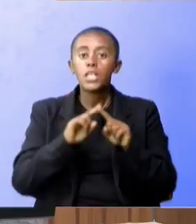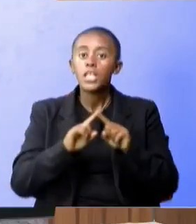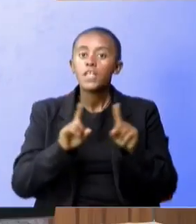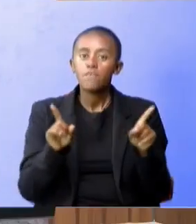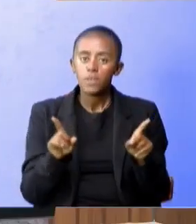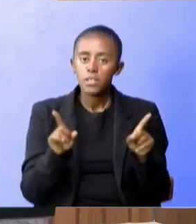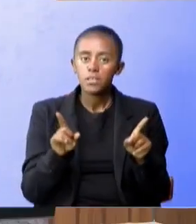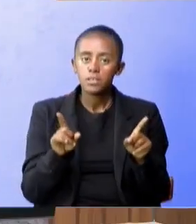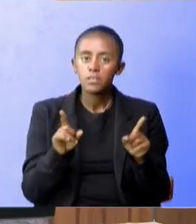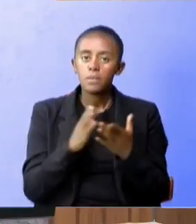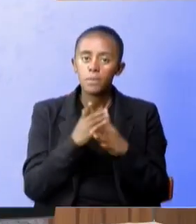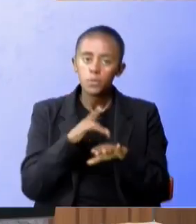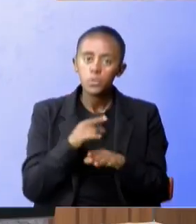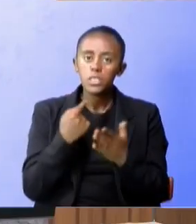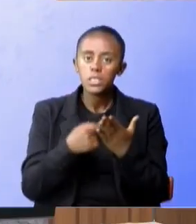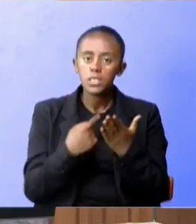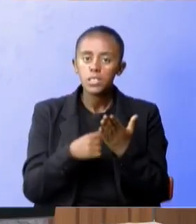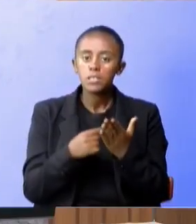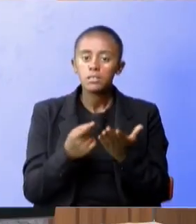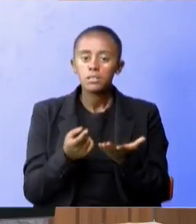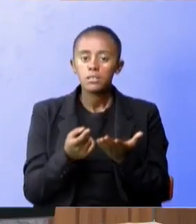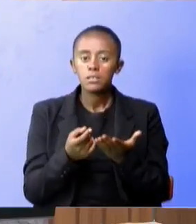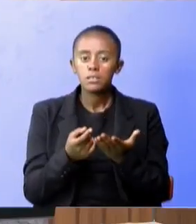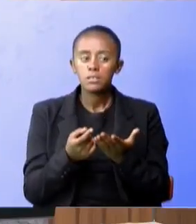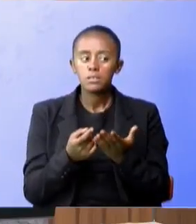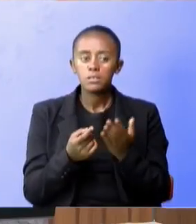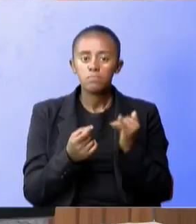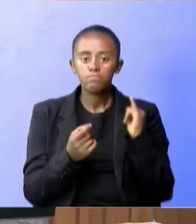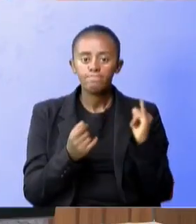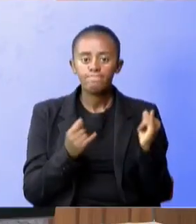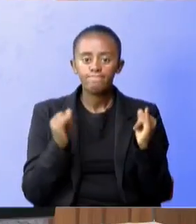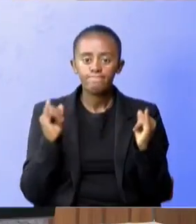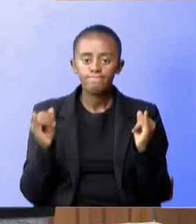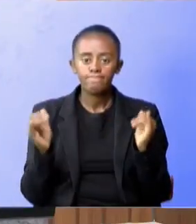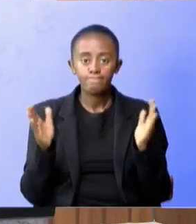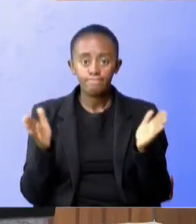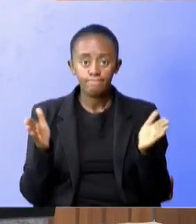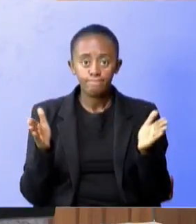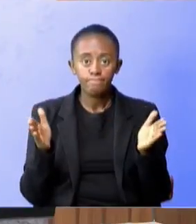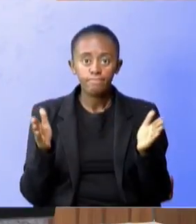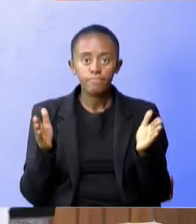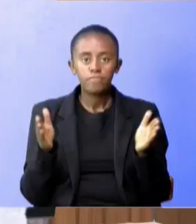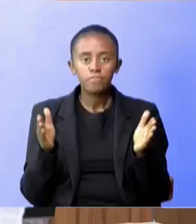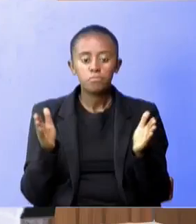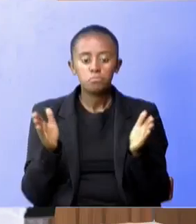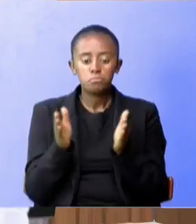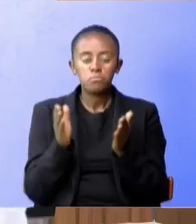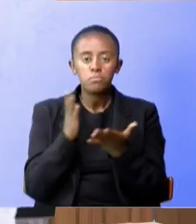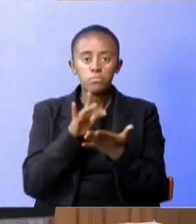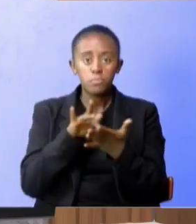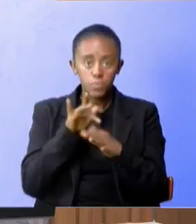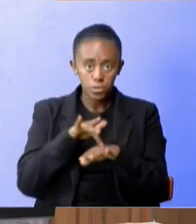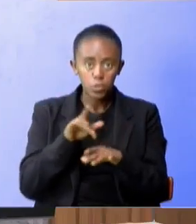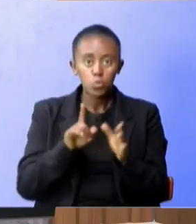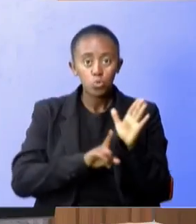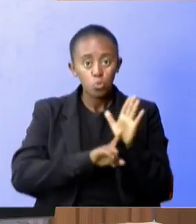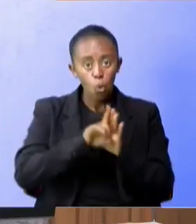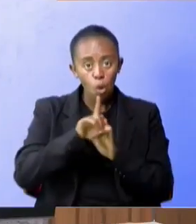difference between them. So these two are at the end of each spectrum. Okay, just like tall